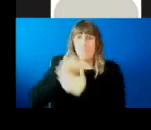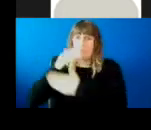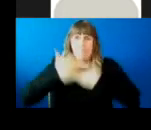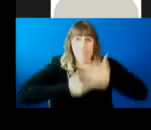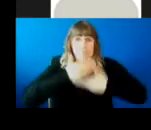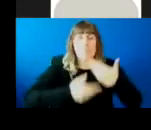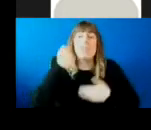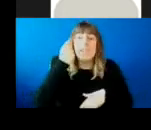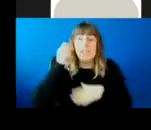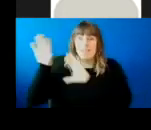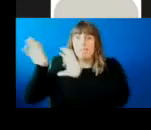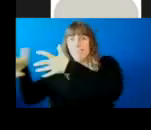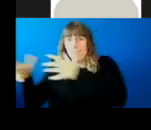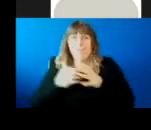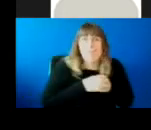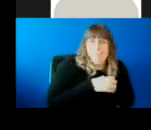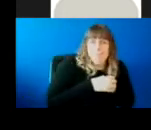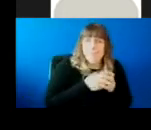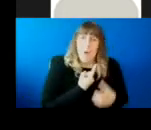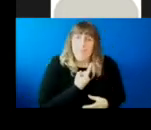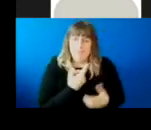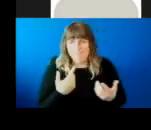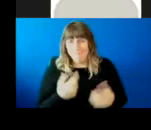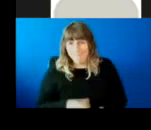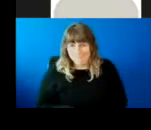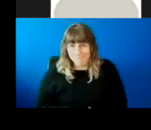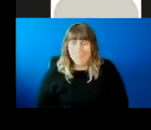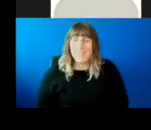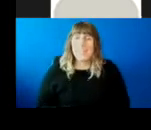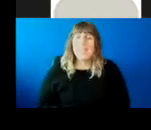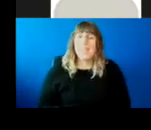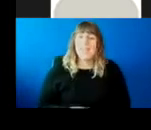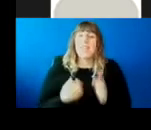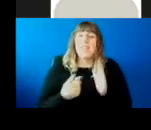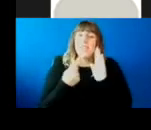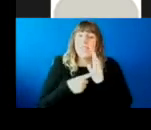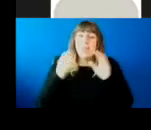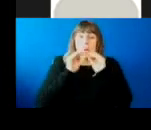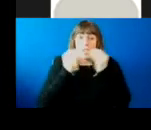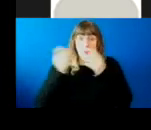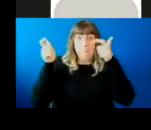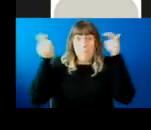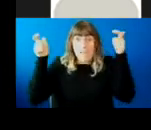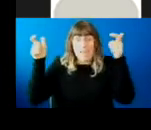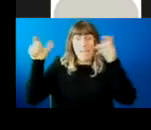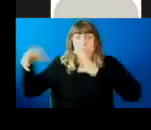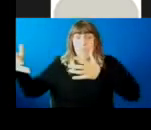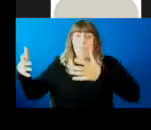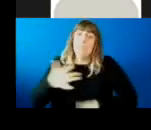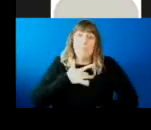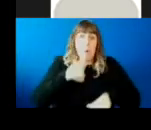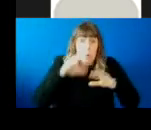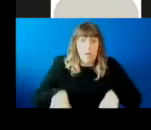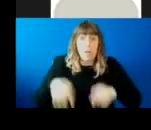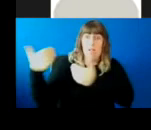that there are obviously fewer people doing the work. Even in bigger organizations, it is often one person doing the